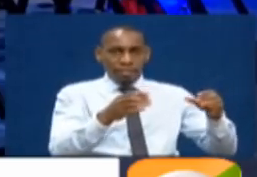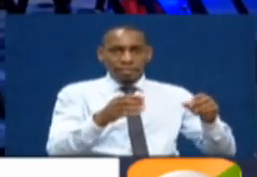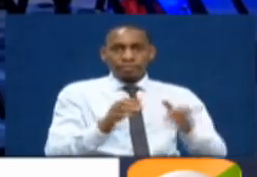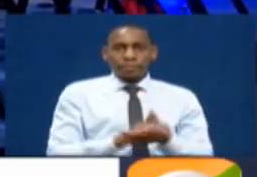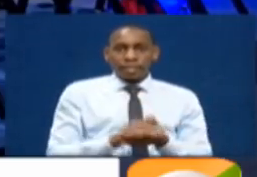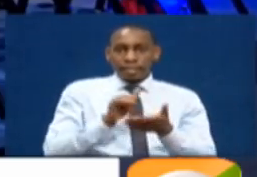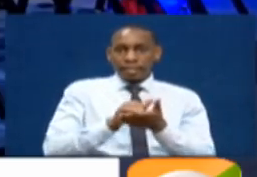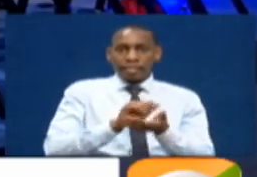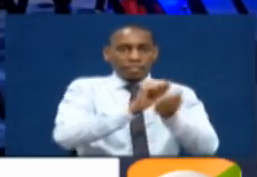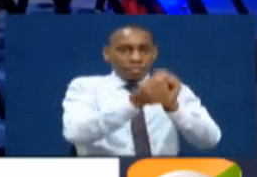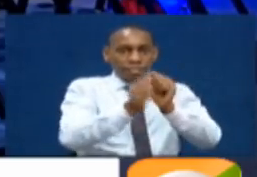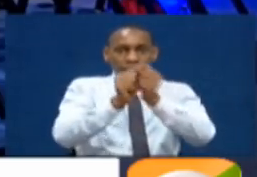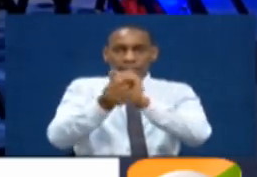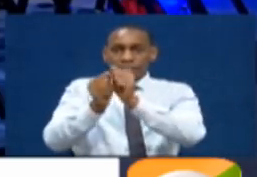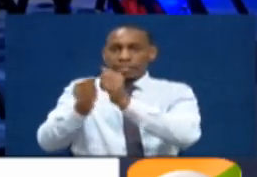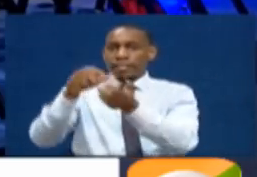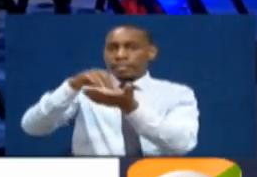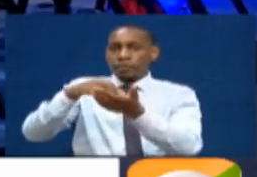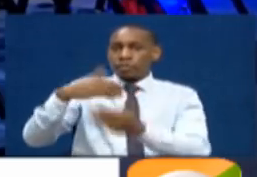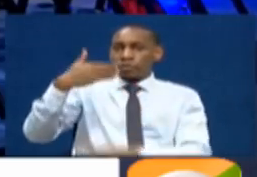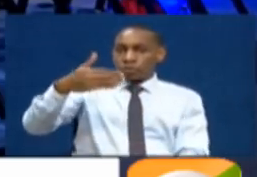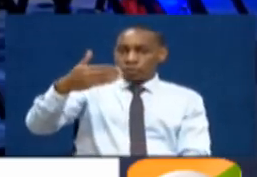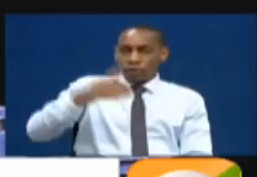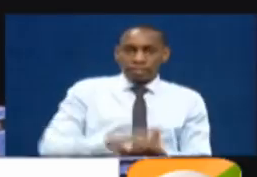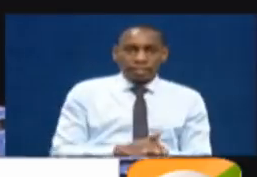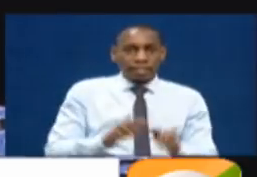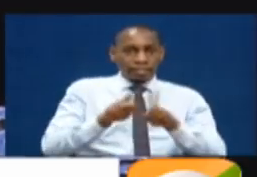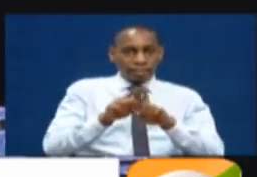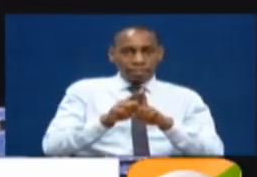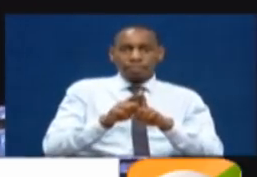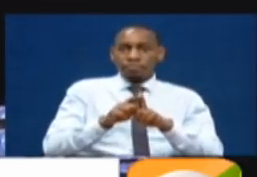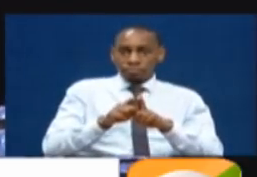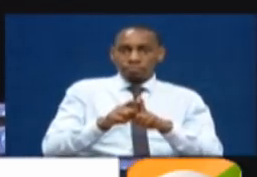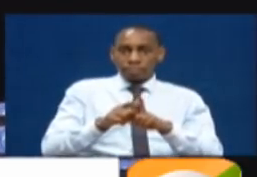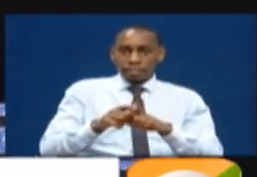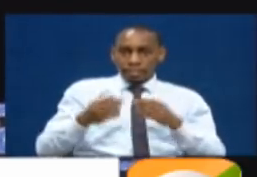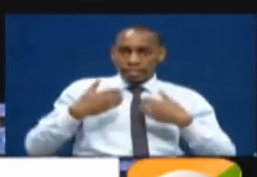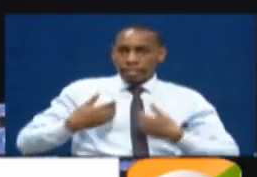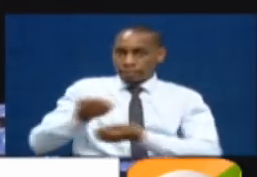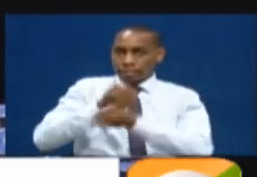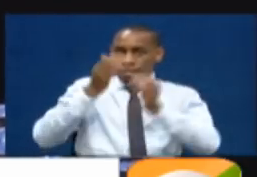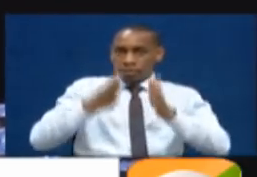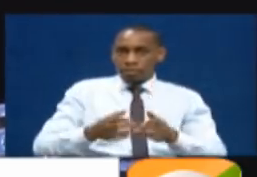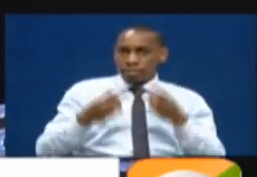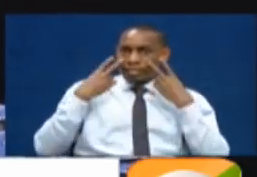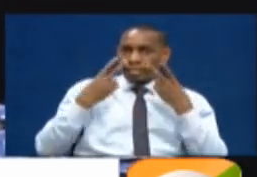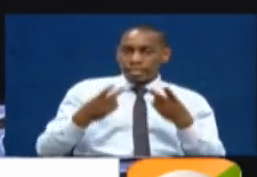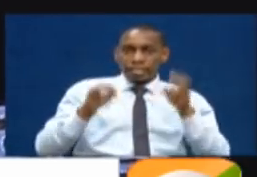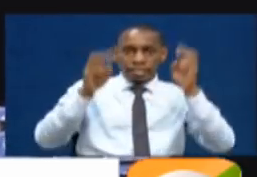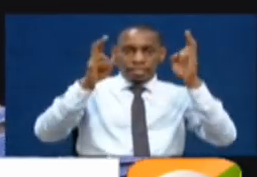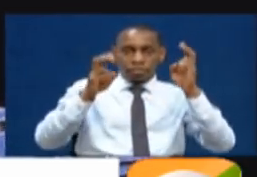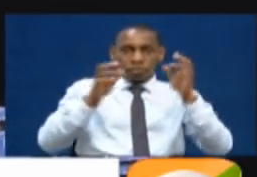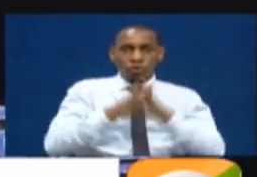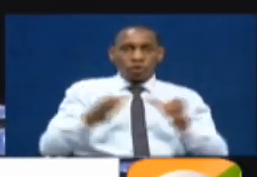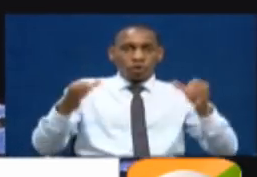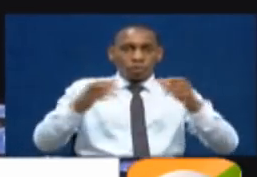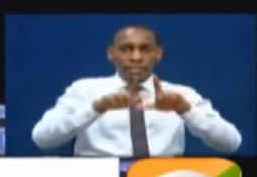Russian roulette with our lives. And as a trained land economist, if you look at issues such as the Community Land